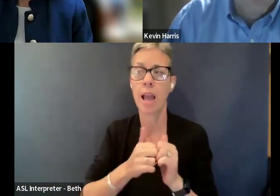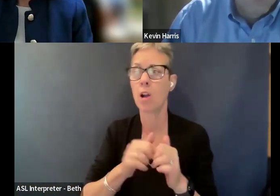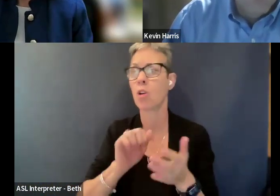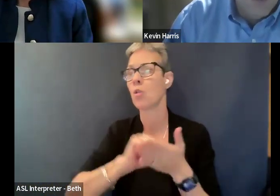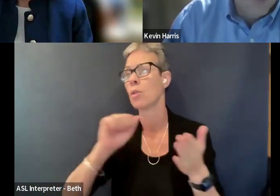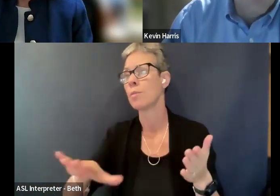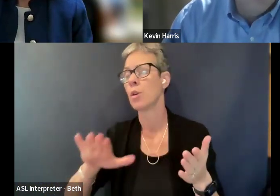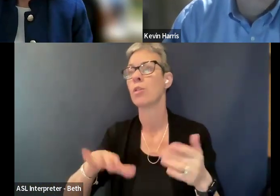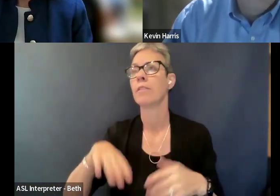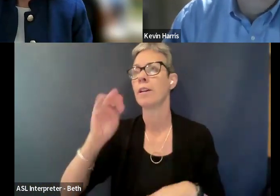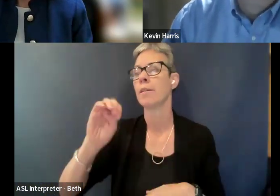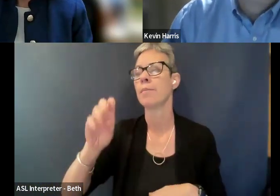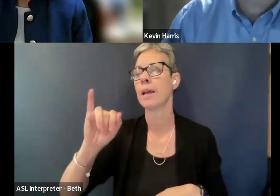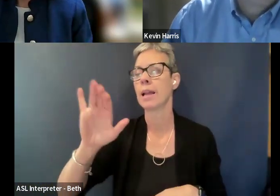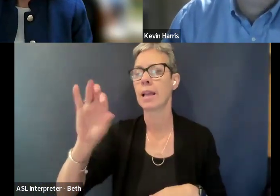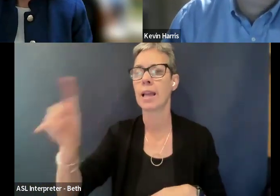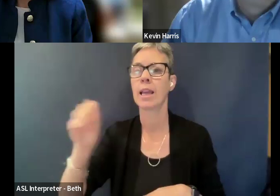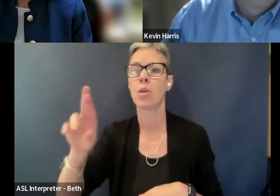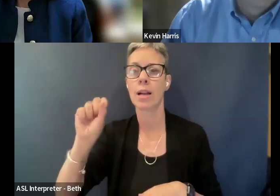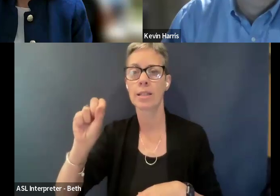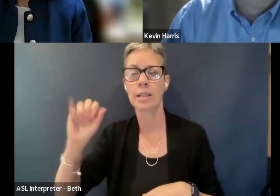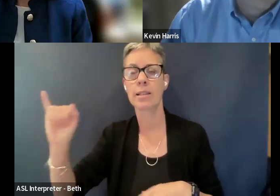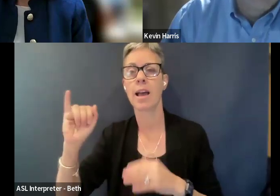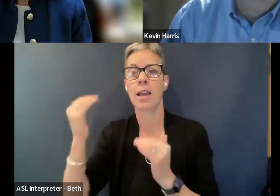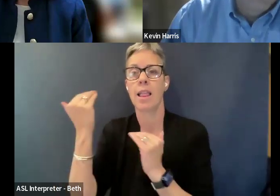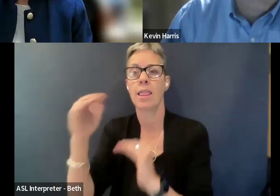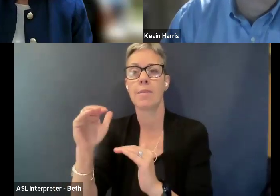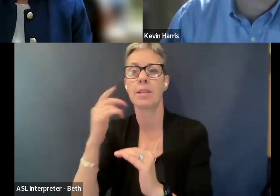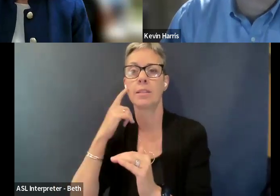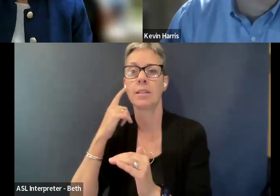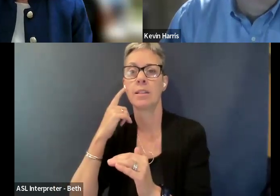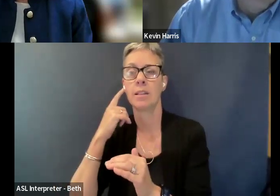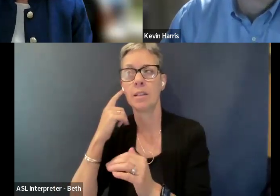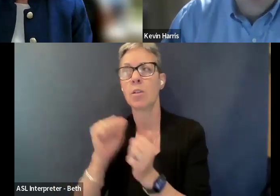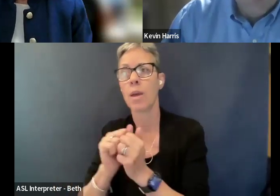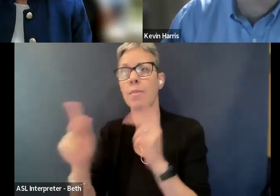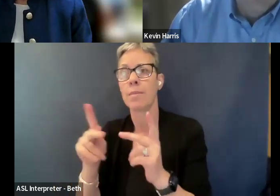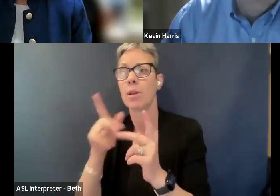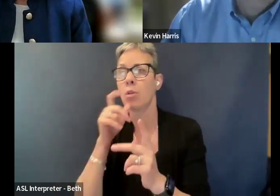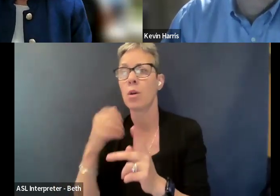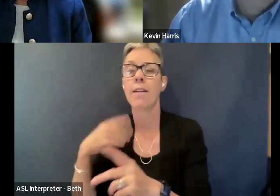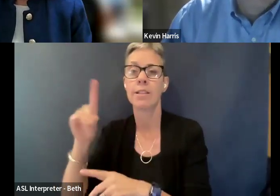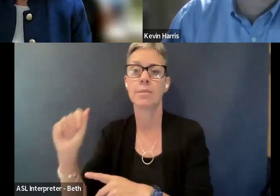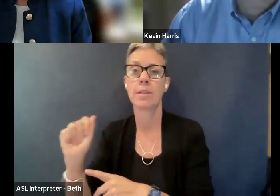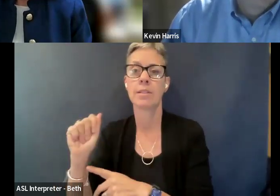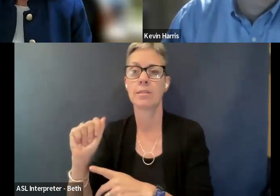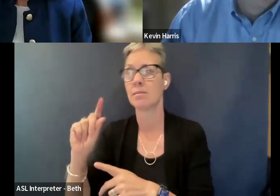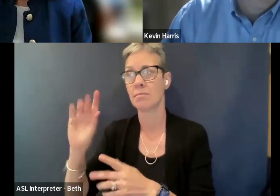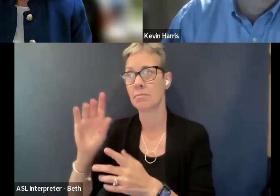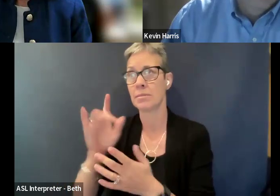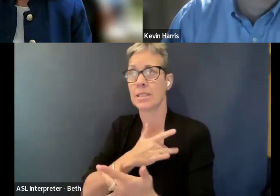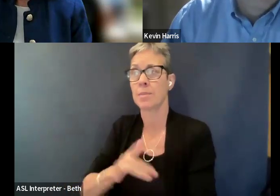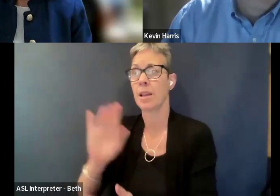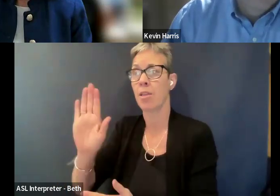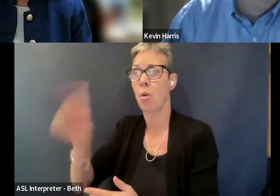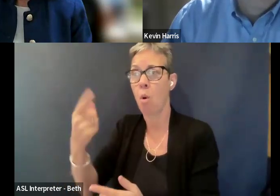Supplemental Security or SSI income and asset limits for employed persons with disabilities, whose only option for health insurance, where